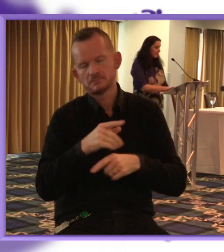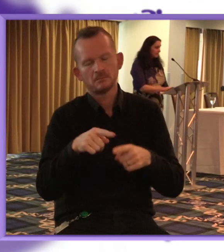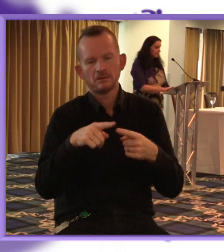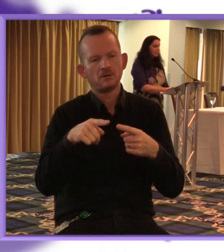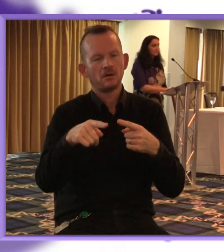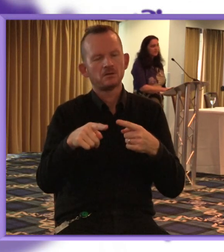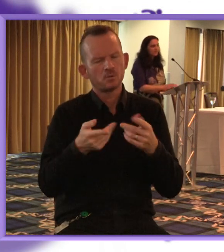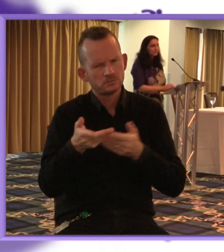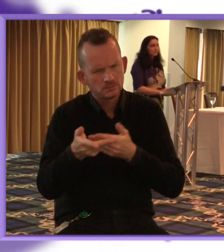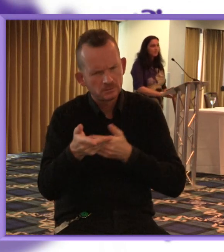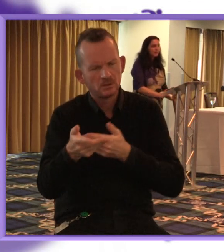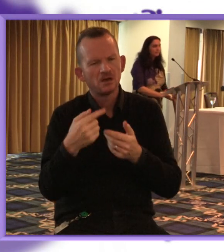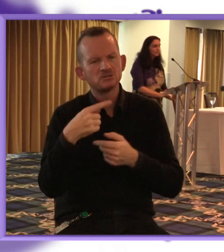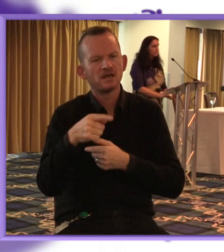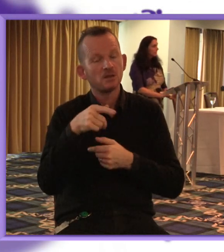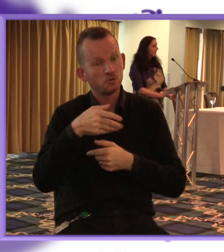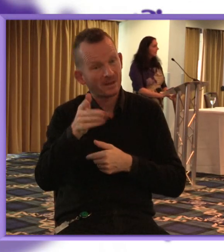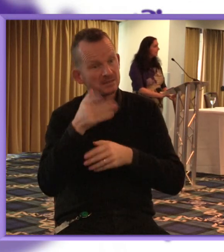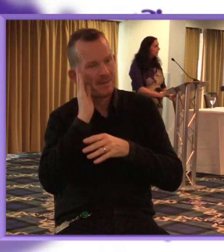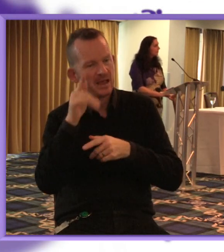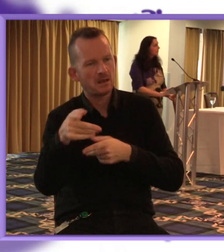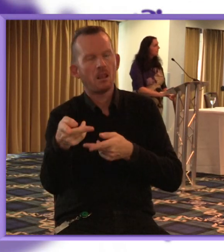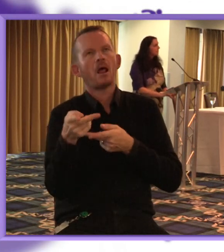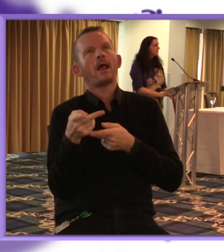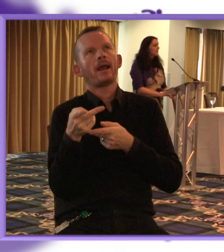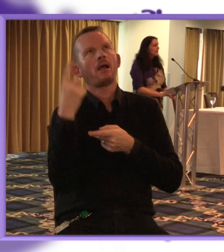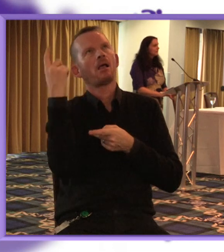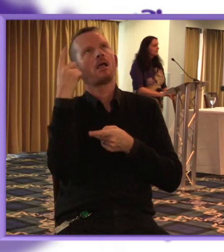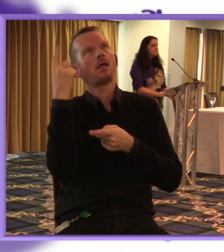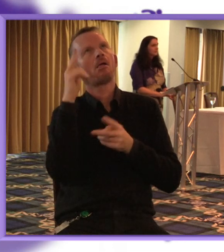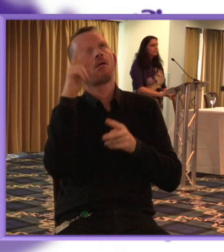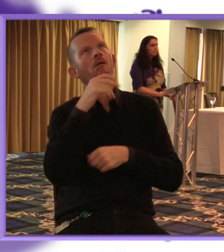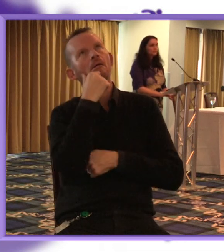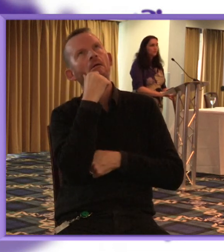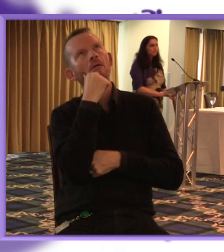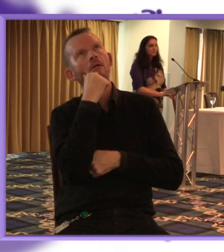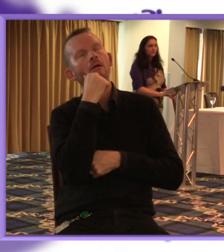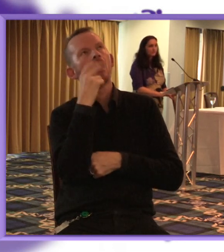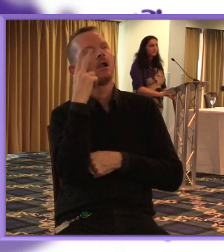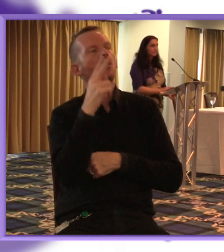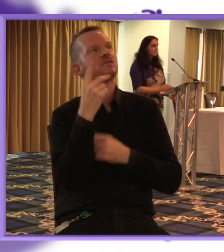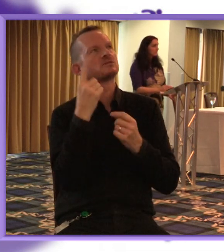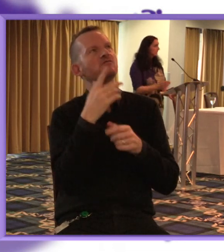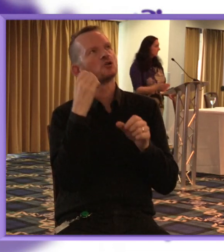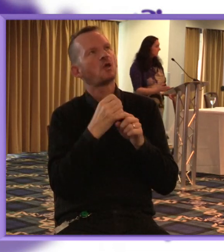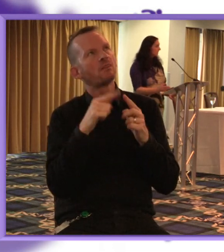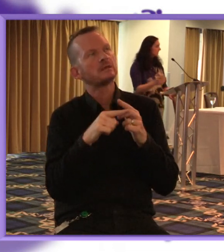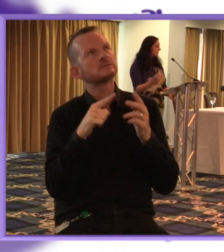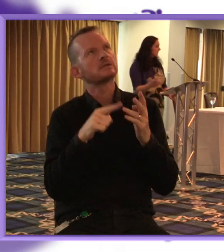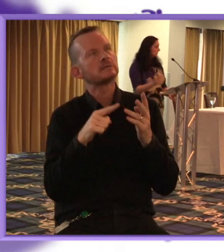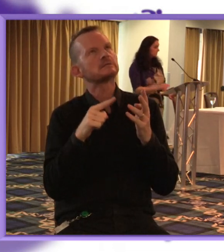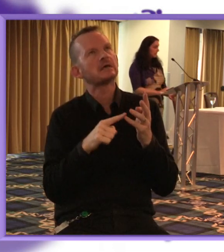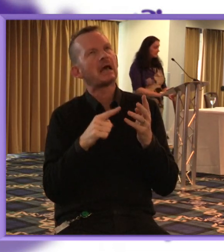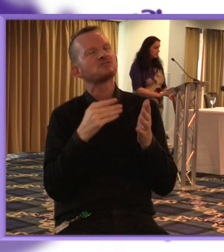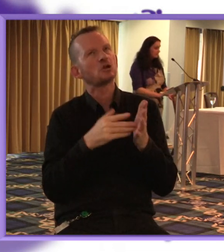her, and she said she went to bed and she sort of lay there and she thought, well, look at all the stuff I haven't done. I haven't done this, I've